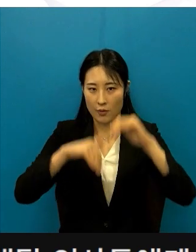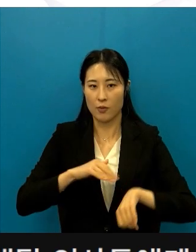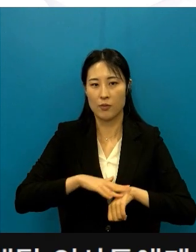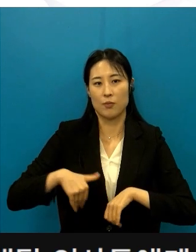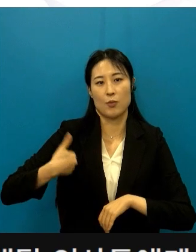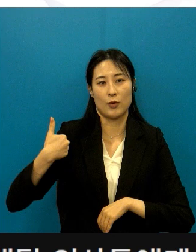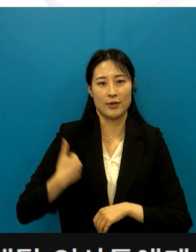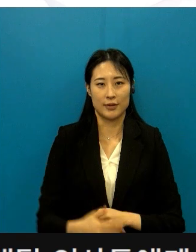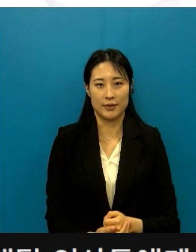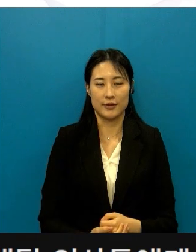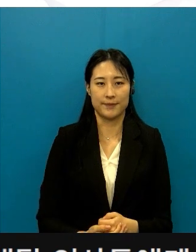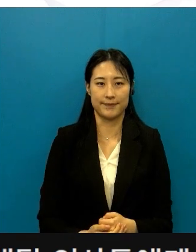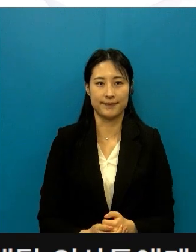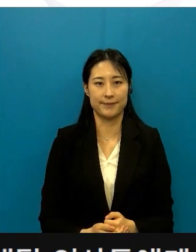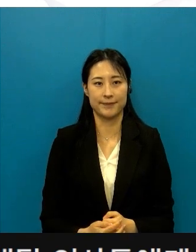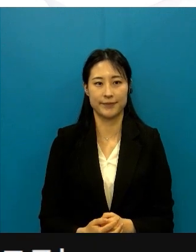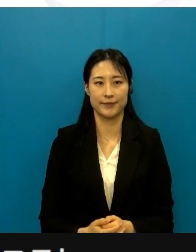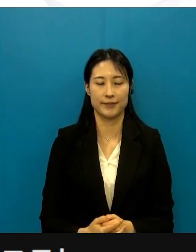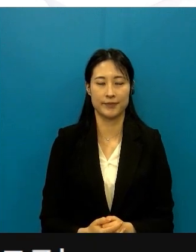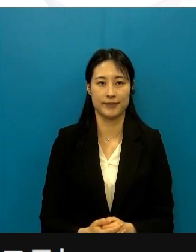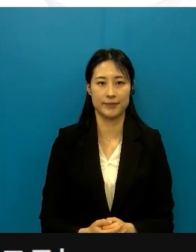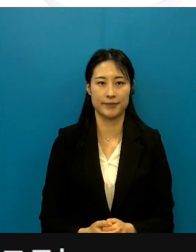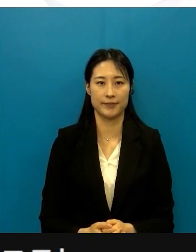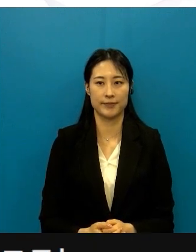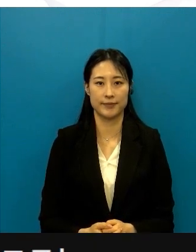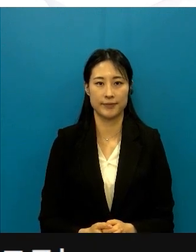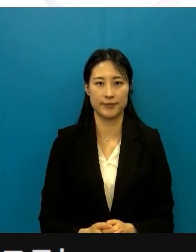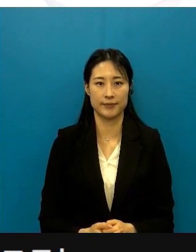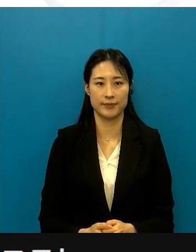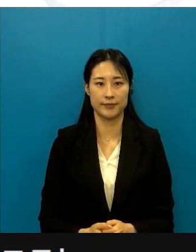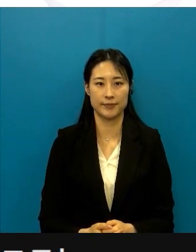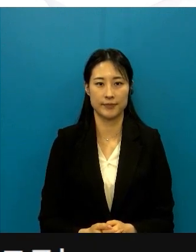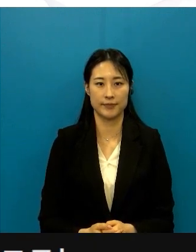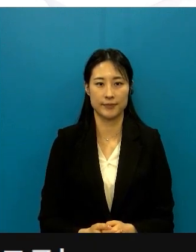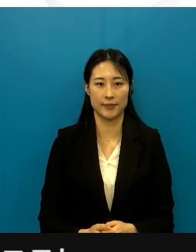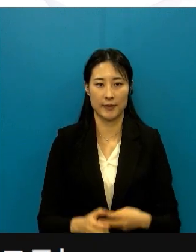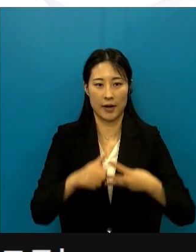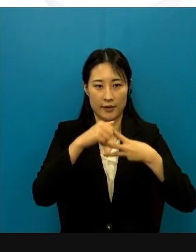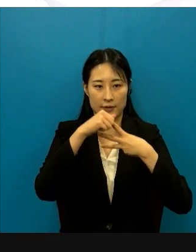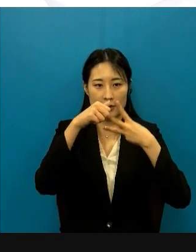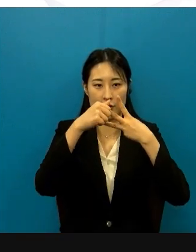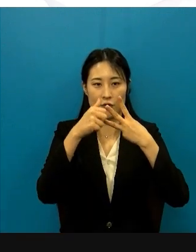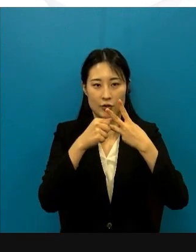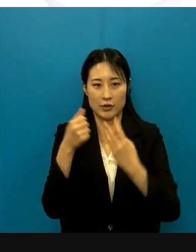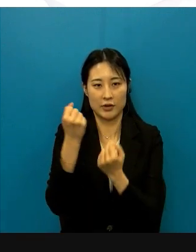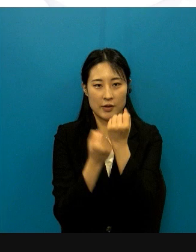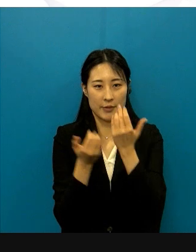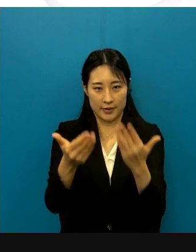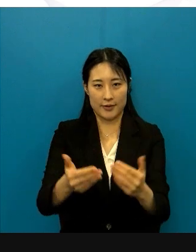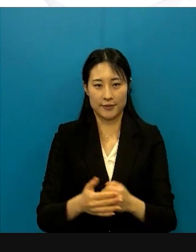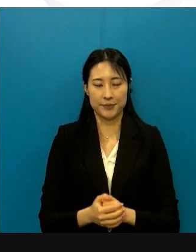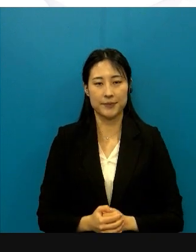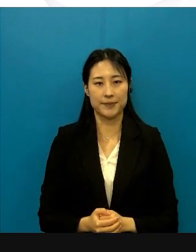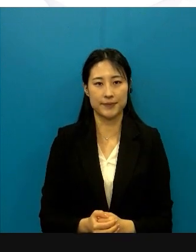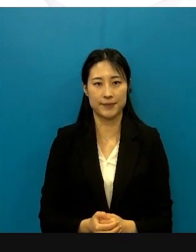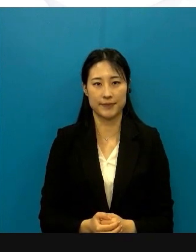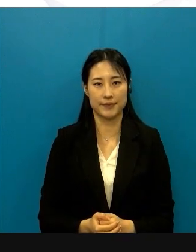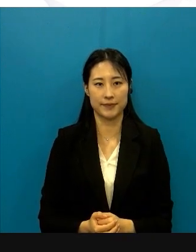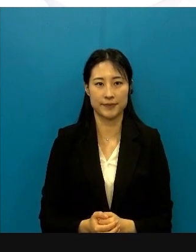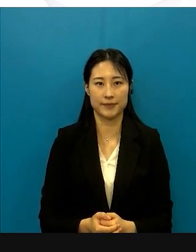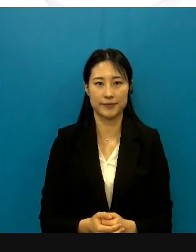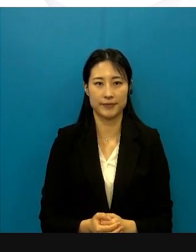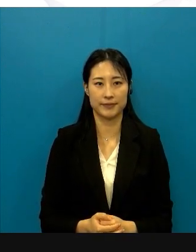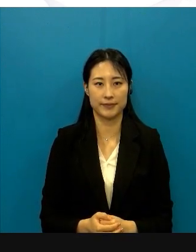So those are the three cases happened in the past several years in Japan, and it had